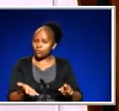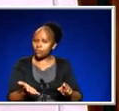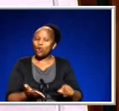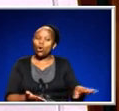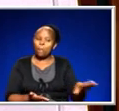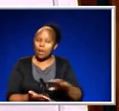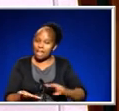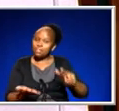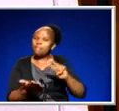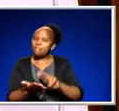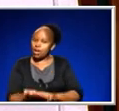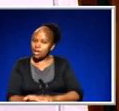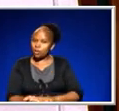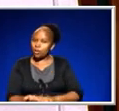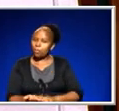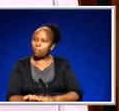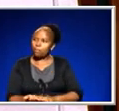place value